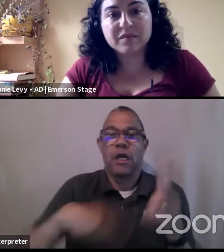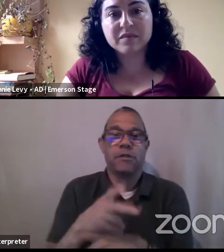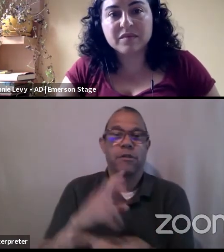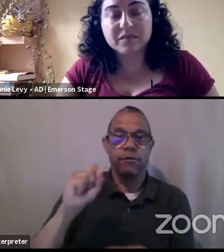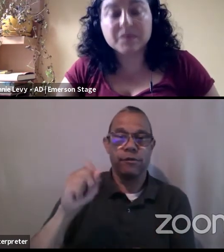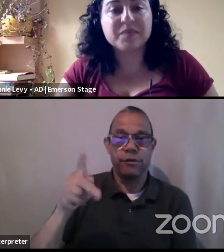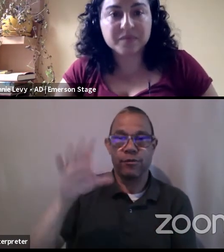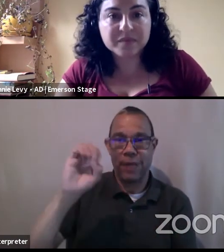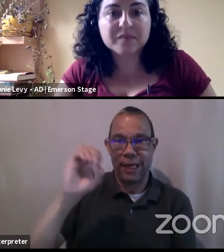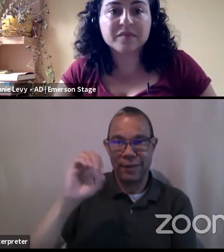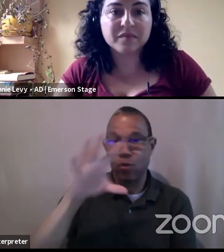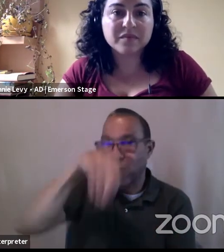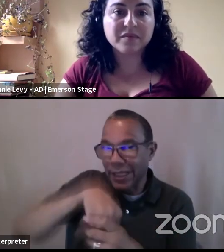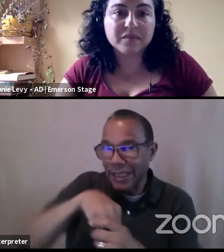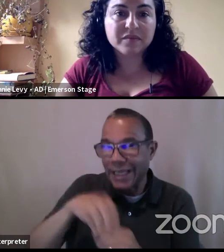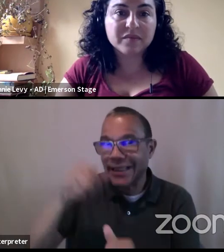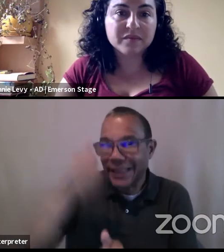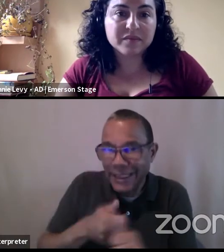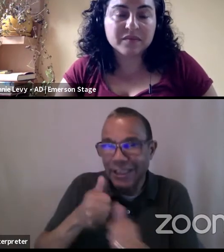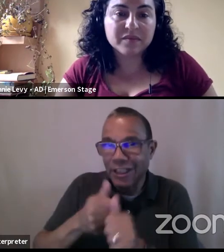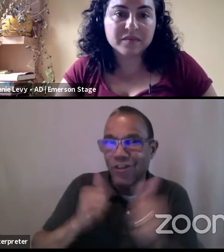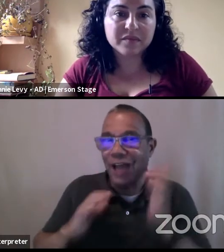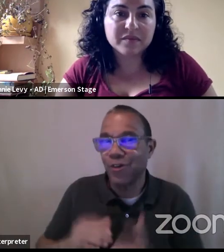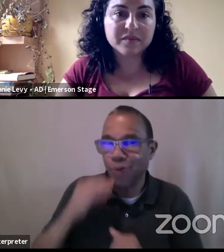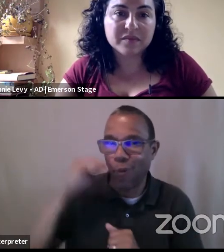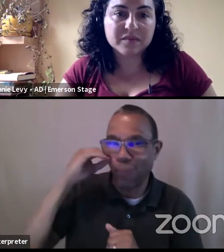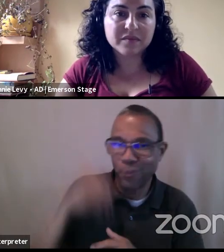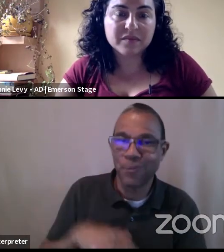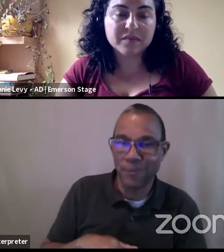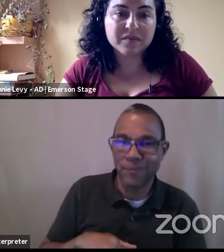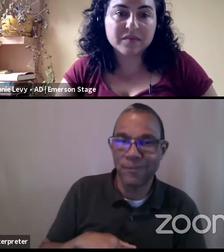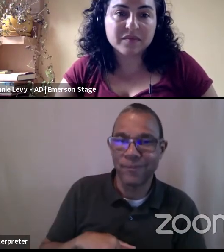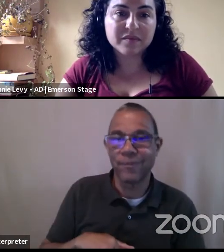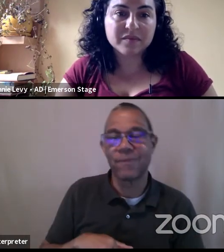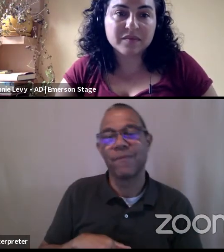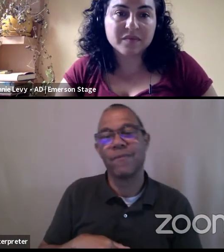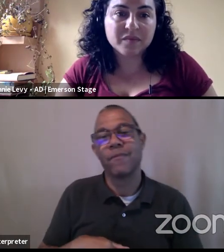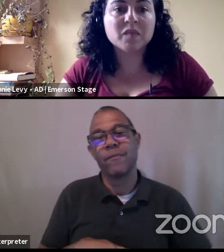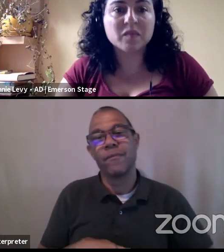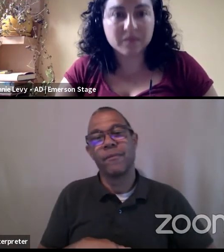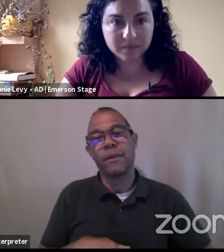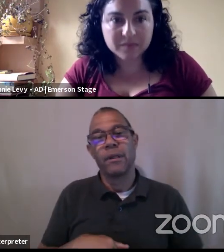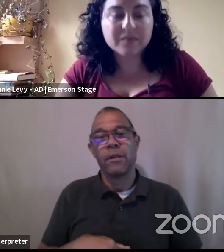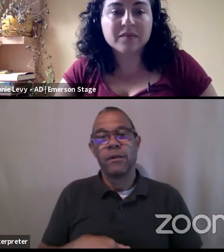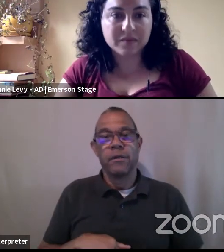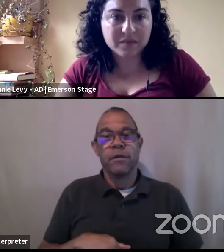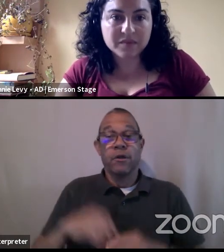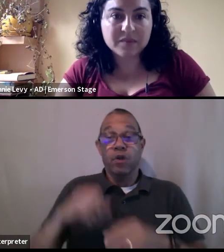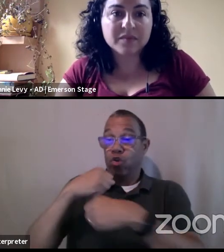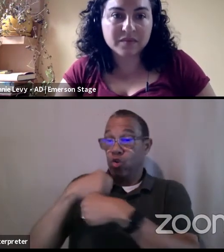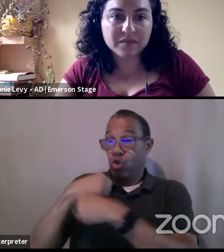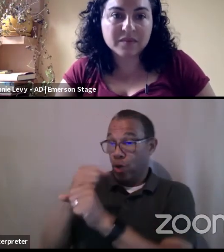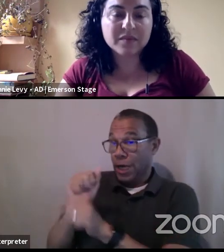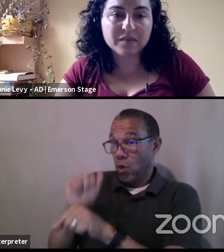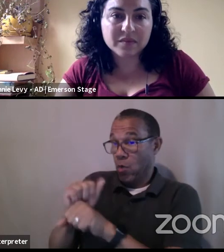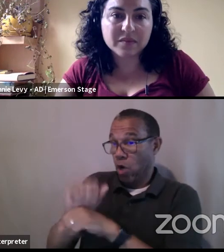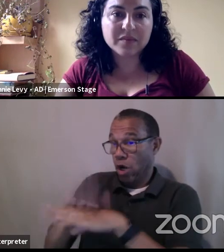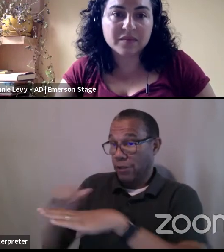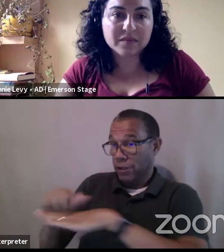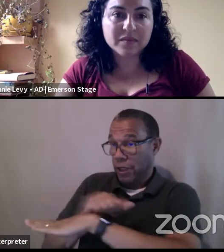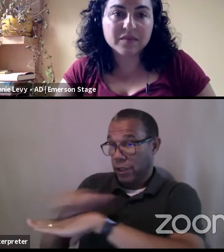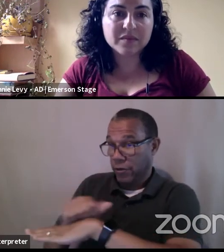actors' homes. Uh, what's so different from creating a work on the stage is that the actors,